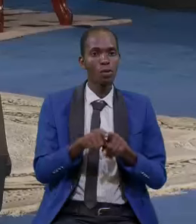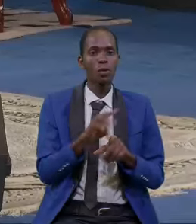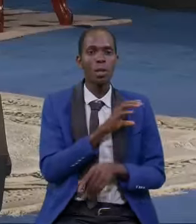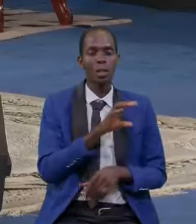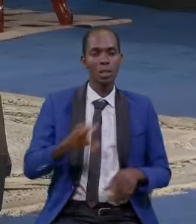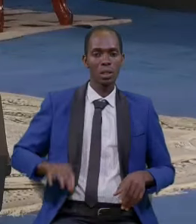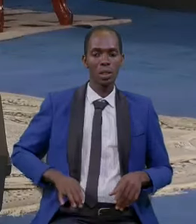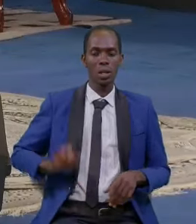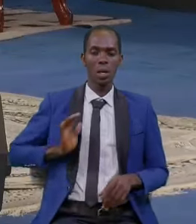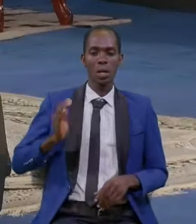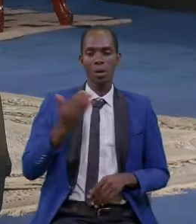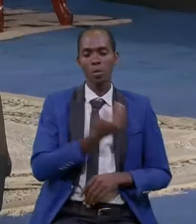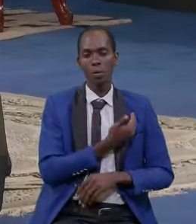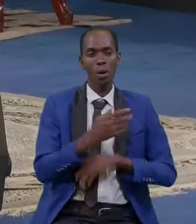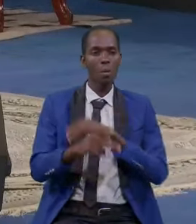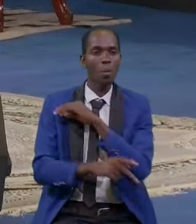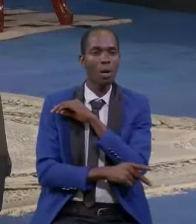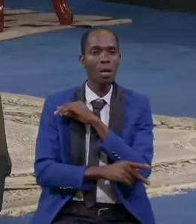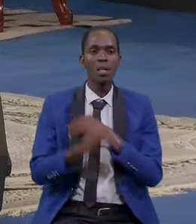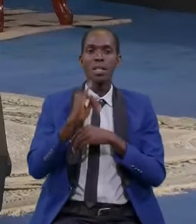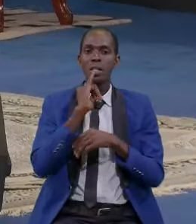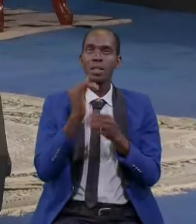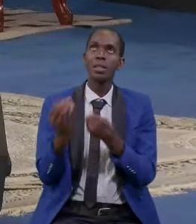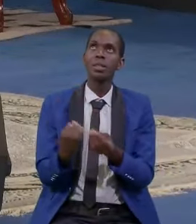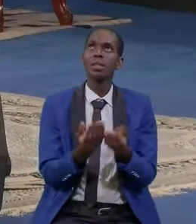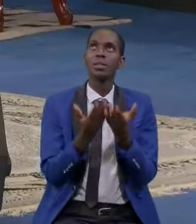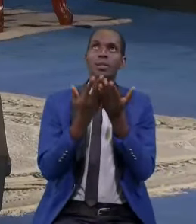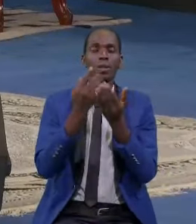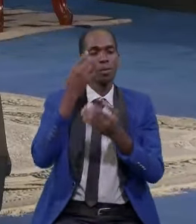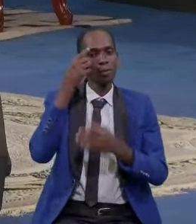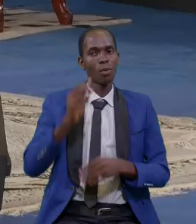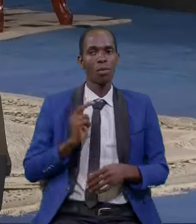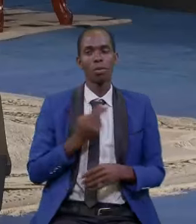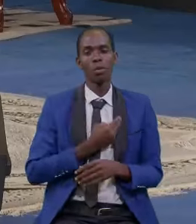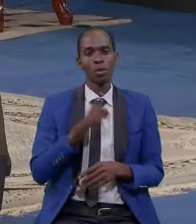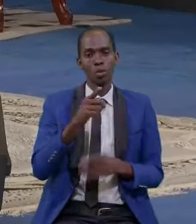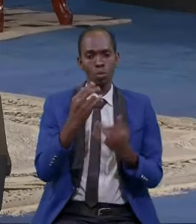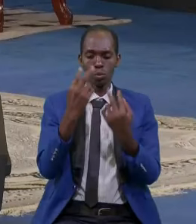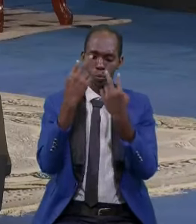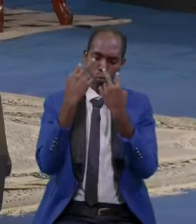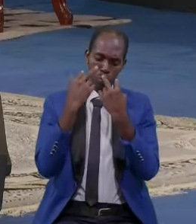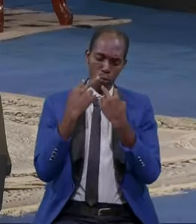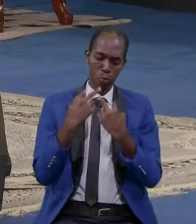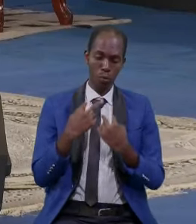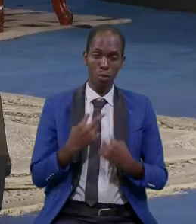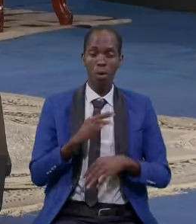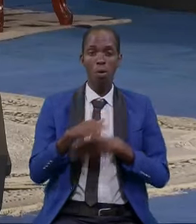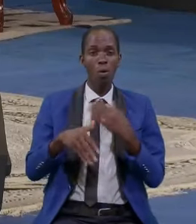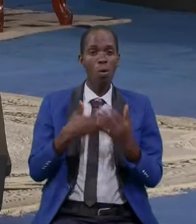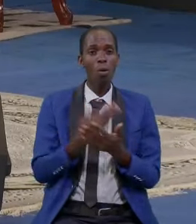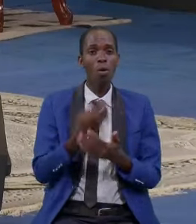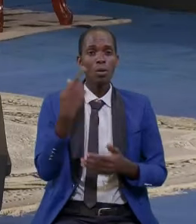Passover, is sacrificed for us. You look at your life and all the leaven of